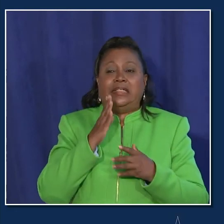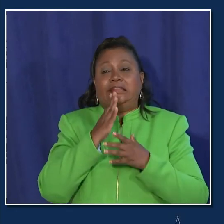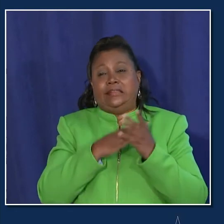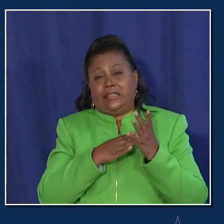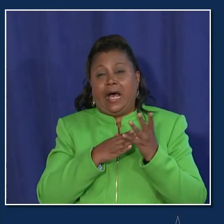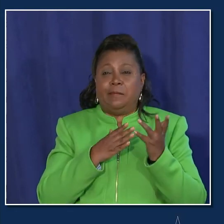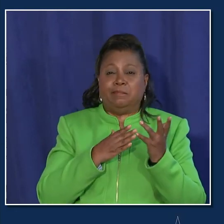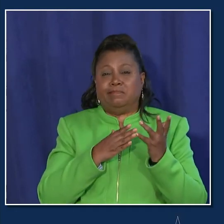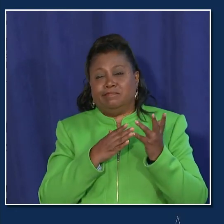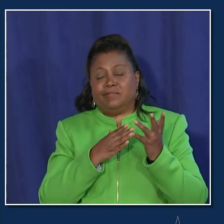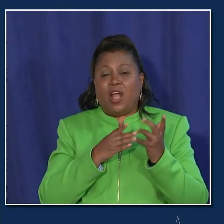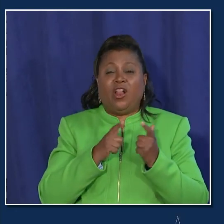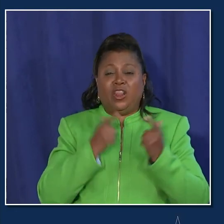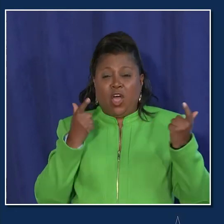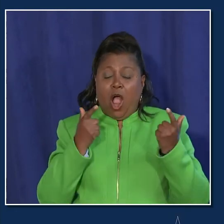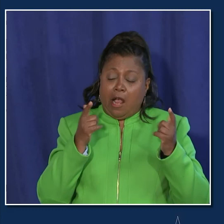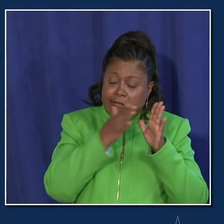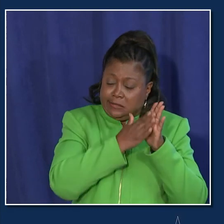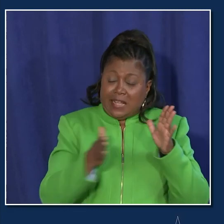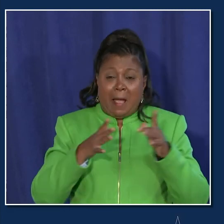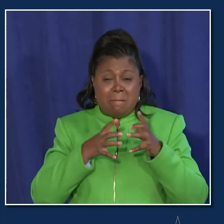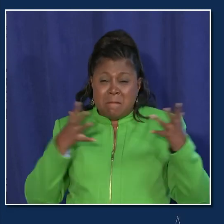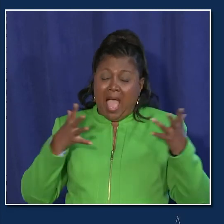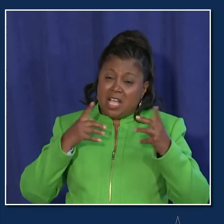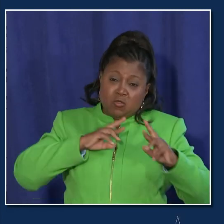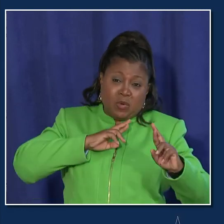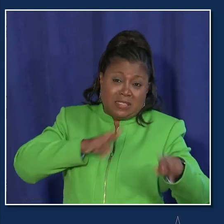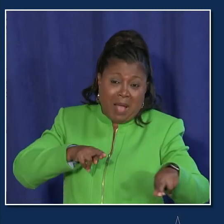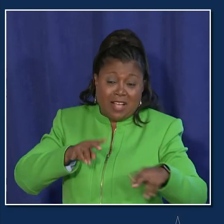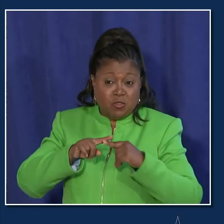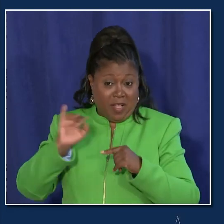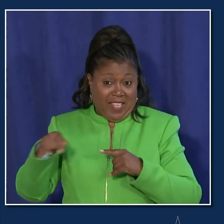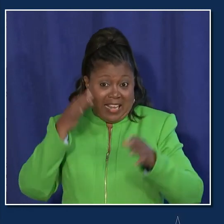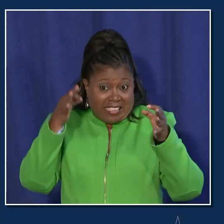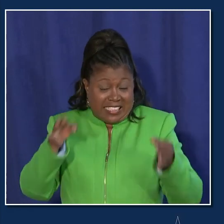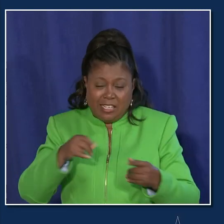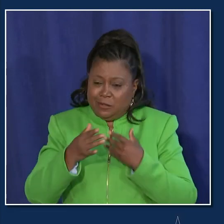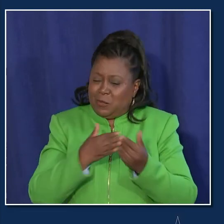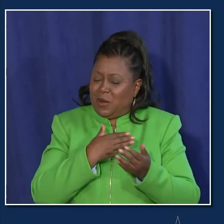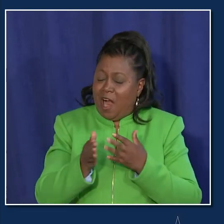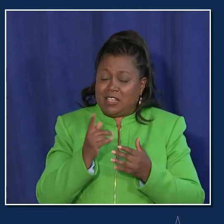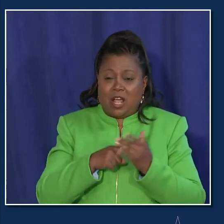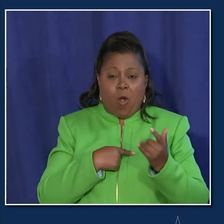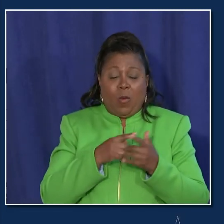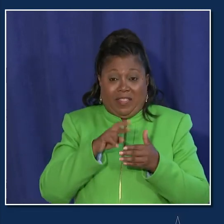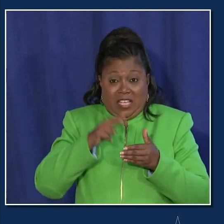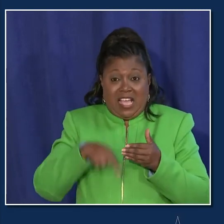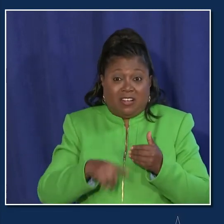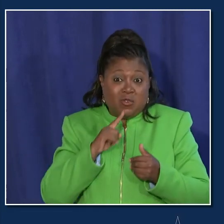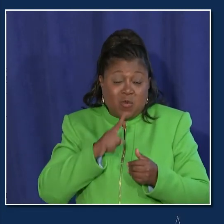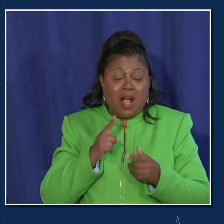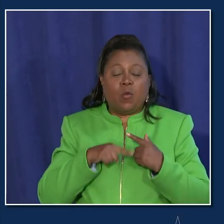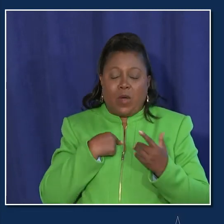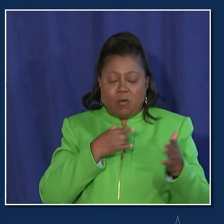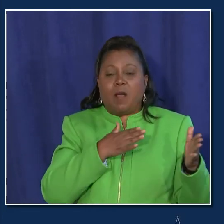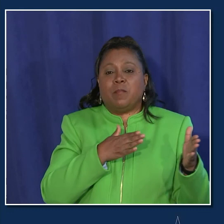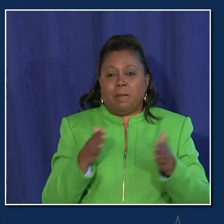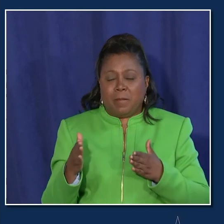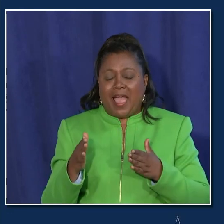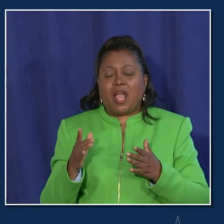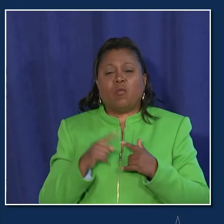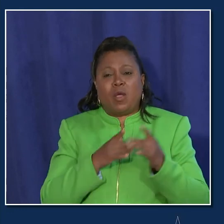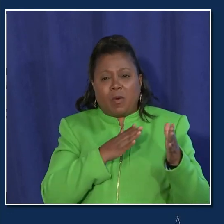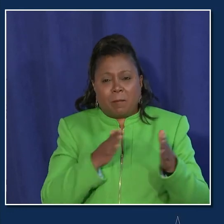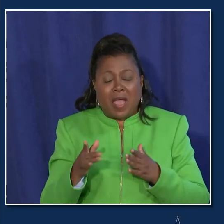some large-scale mass reaction to that verdict, regardless of what the outcome come. We were prepared. We